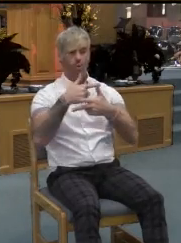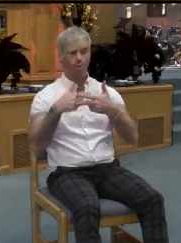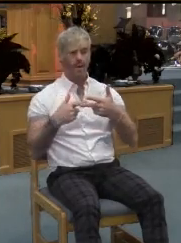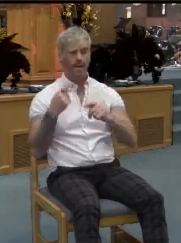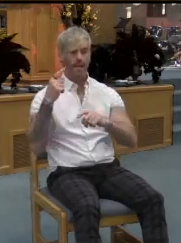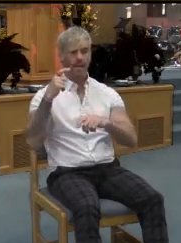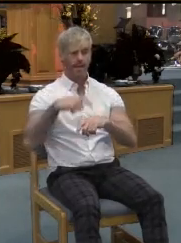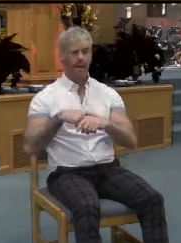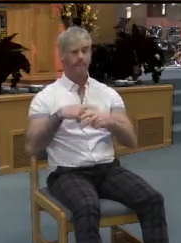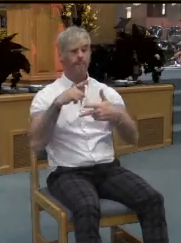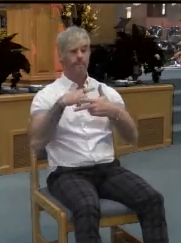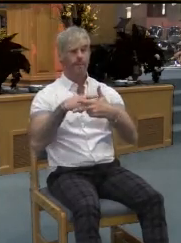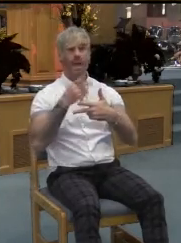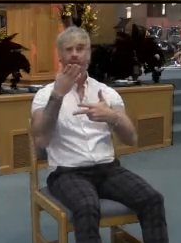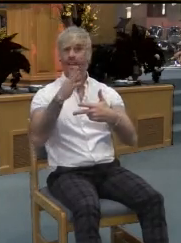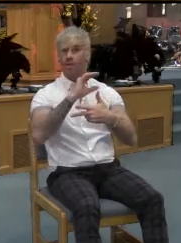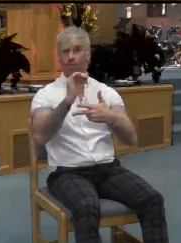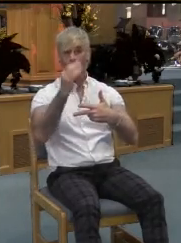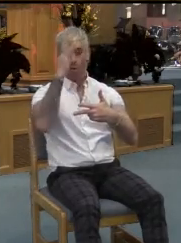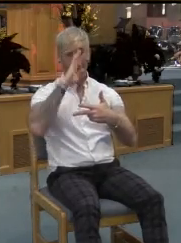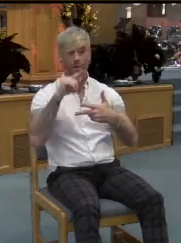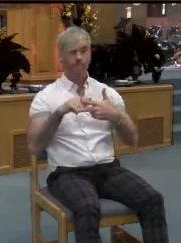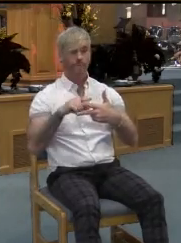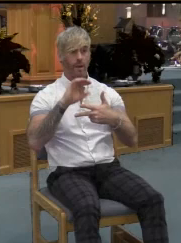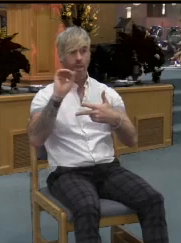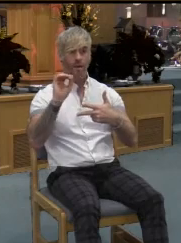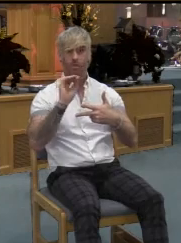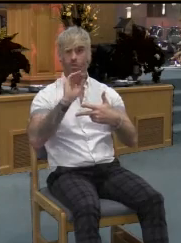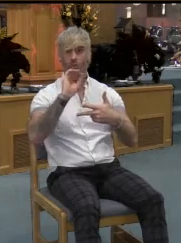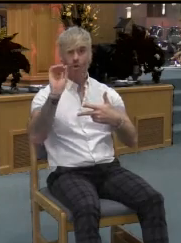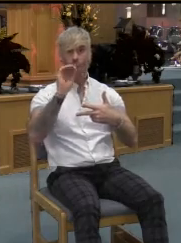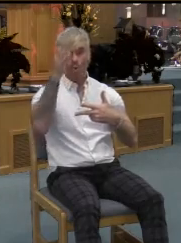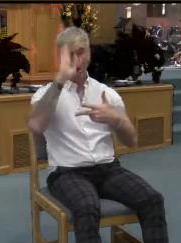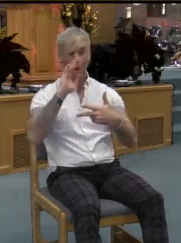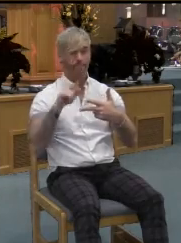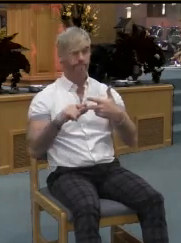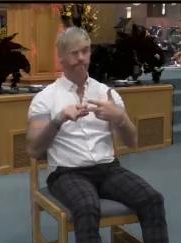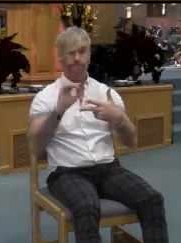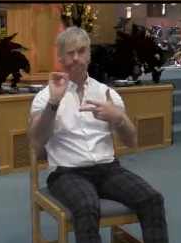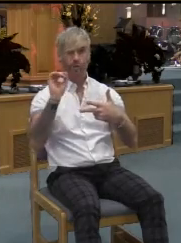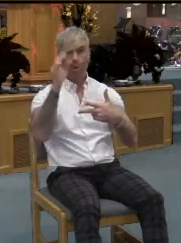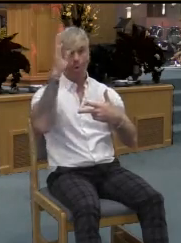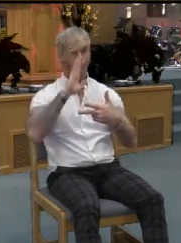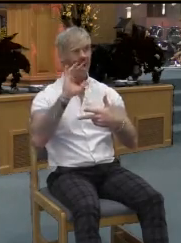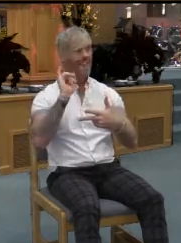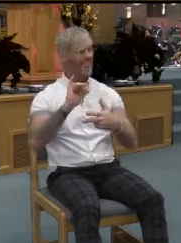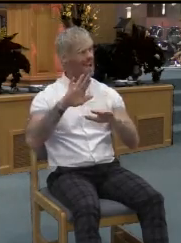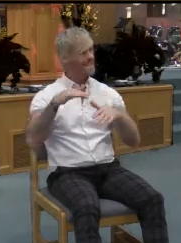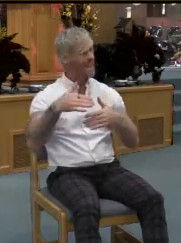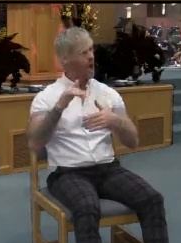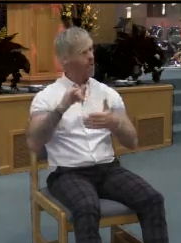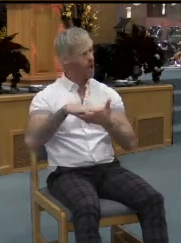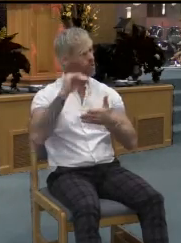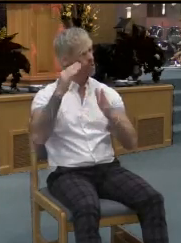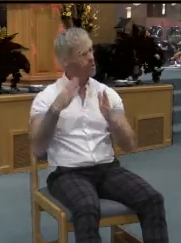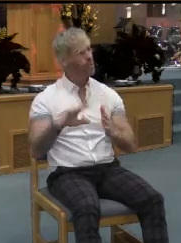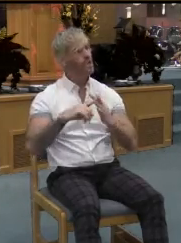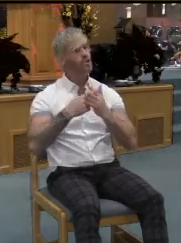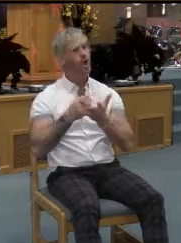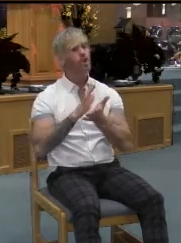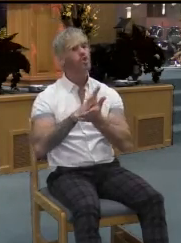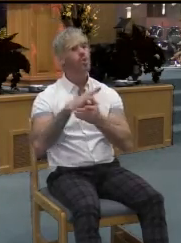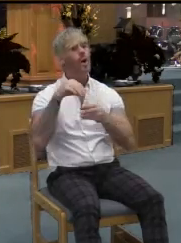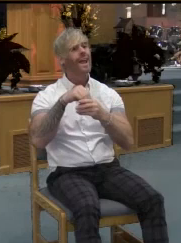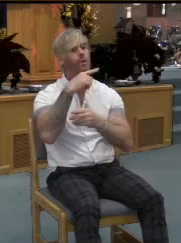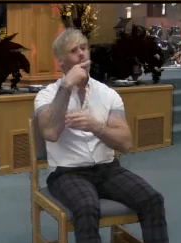There is no God. There is no God. And that's how they start school in Russia.